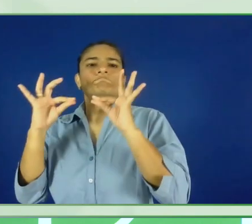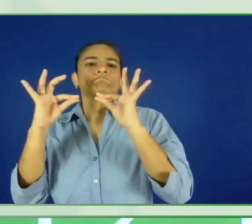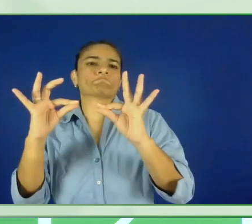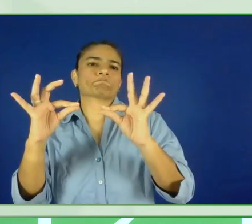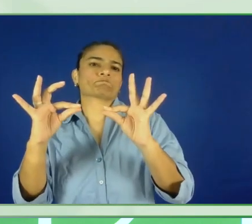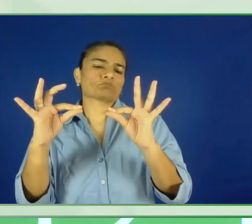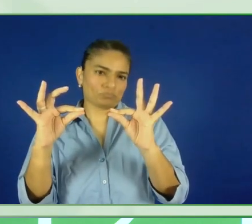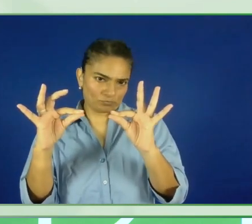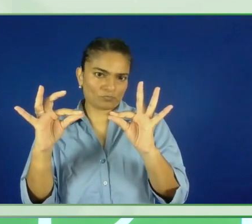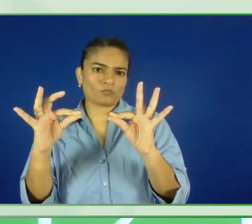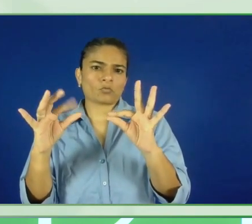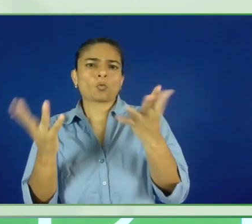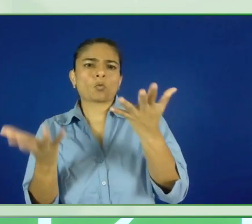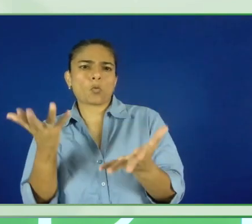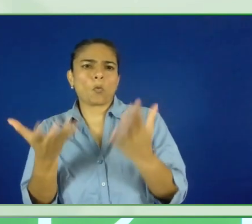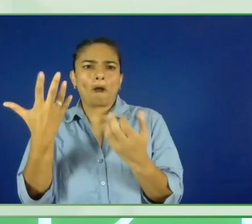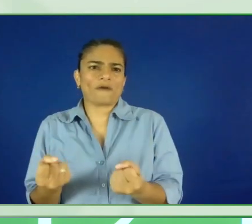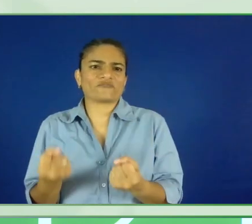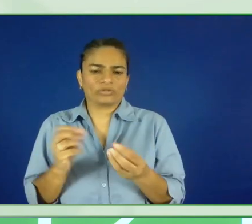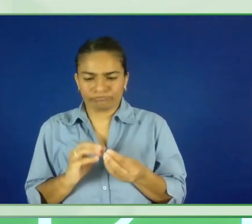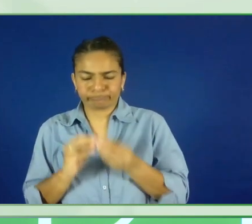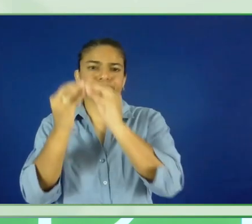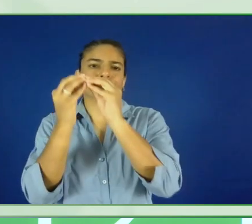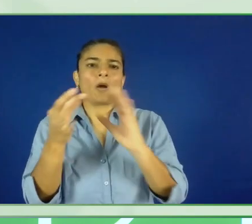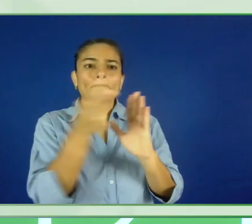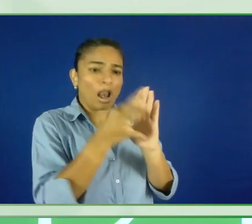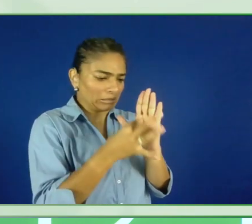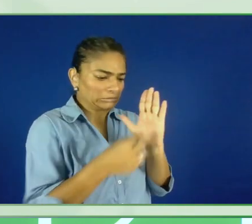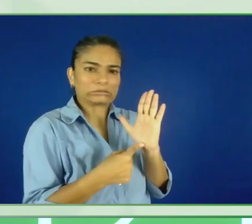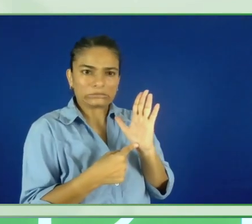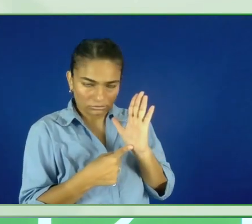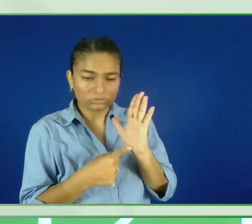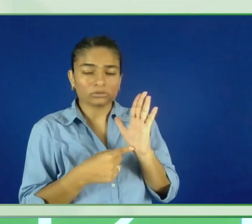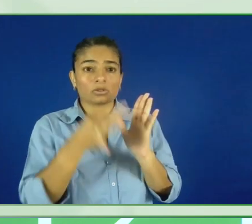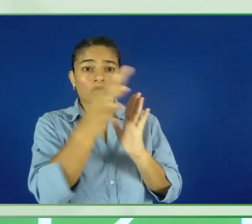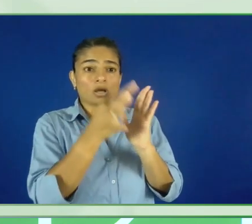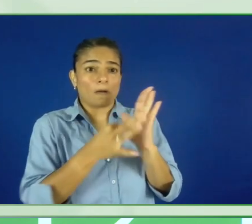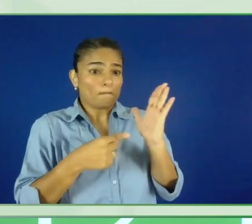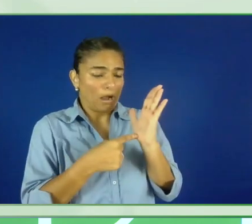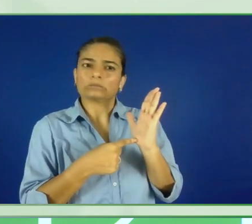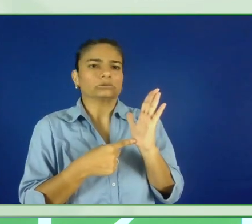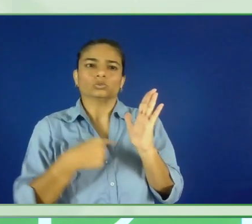policies. We will not use, number one, any unpublished data.